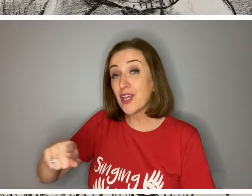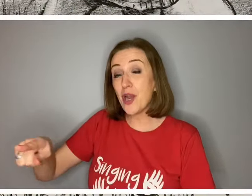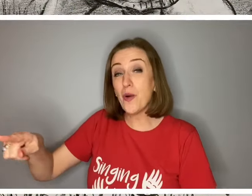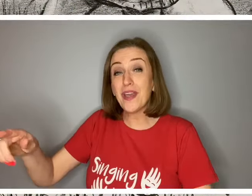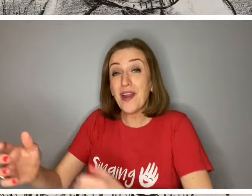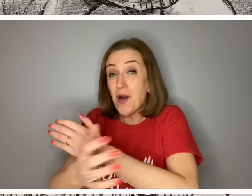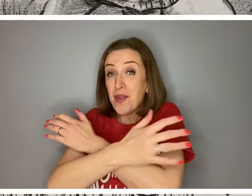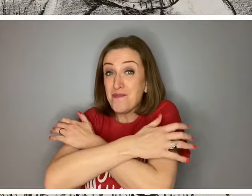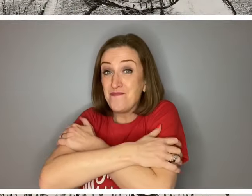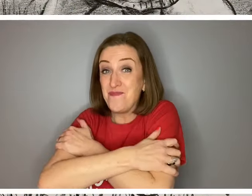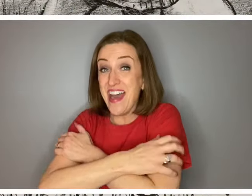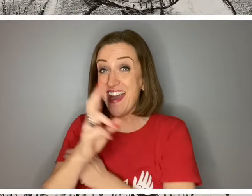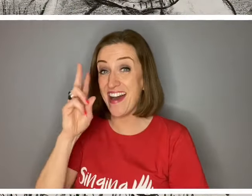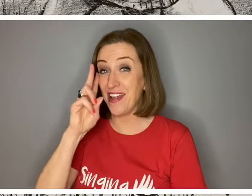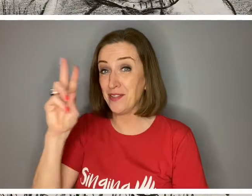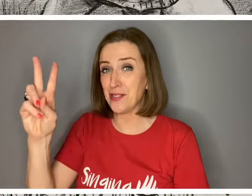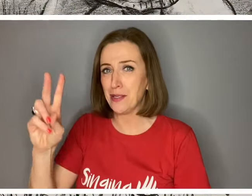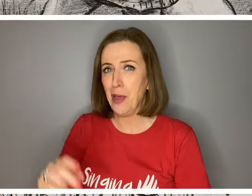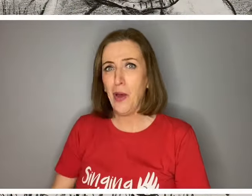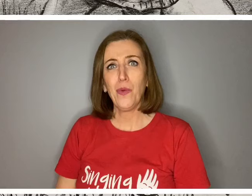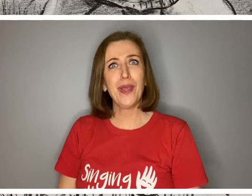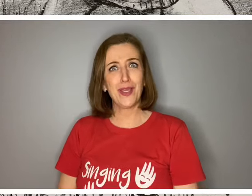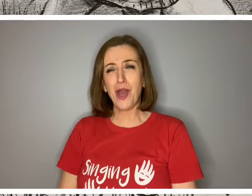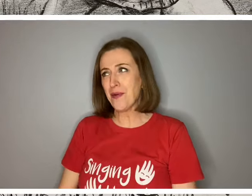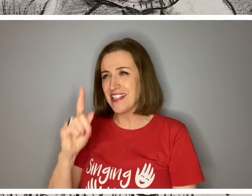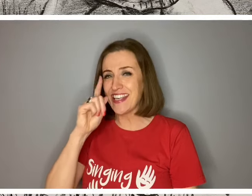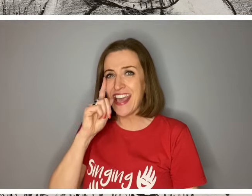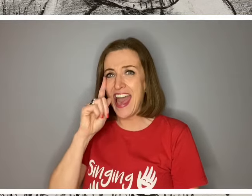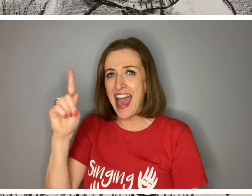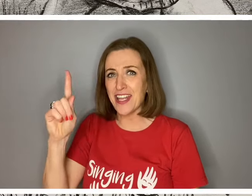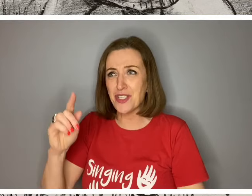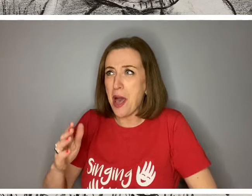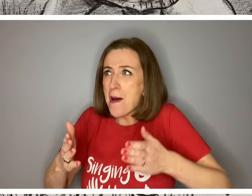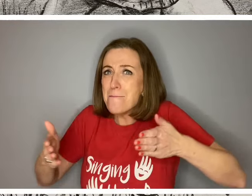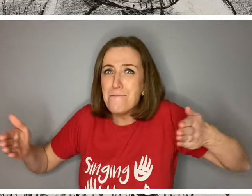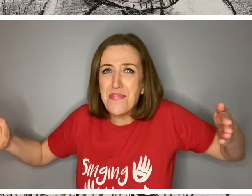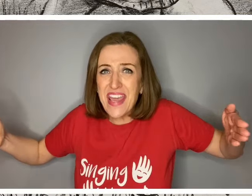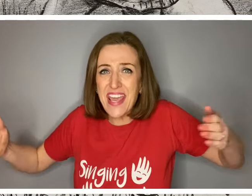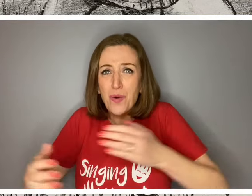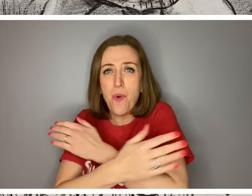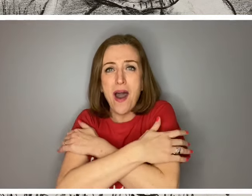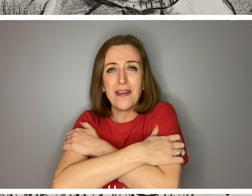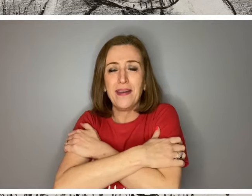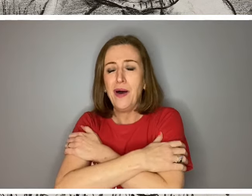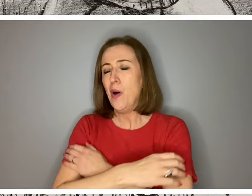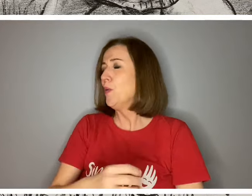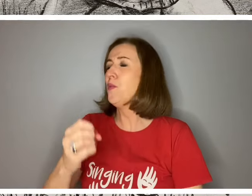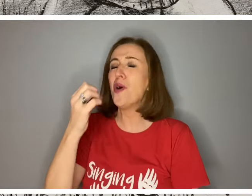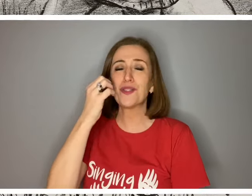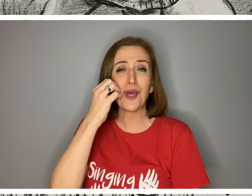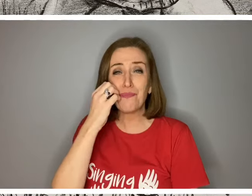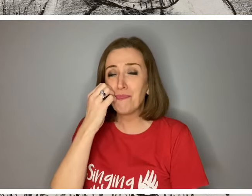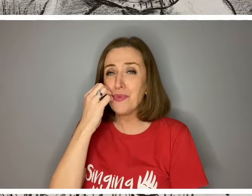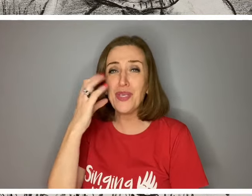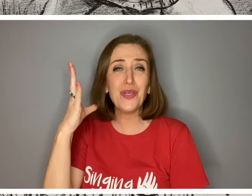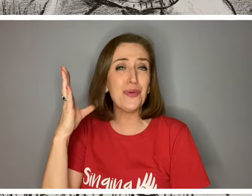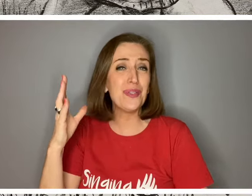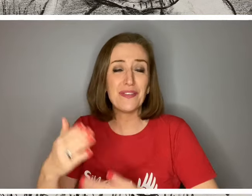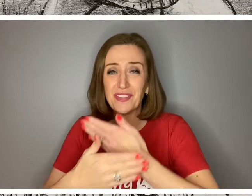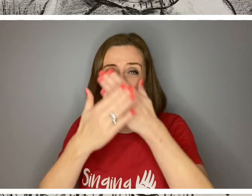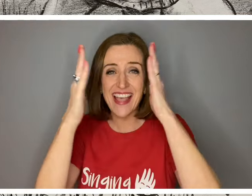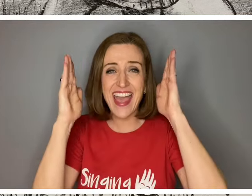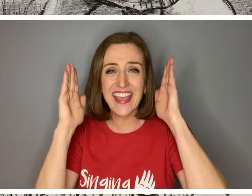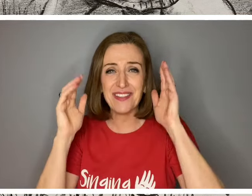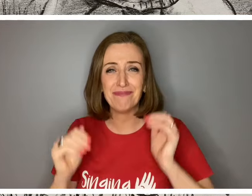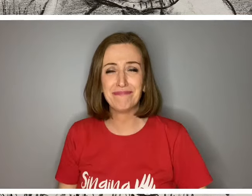We're going on a bear hunt. We're going to catch a big one. What a